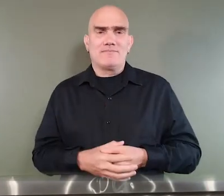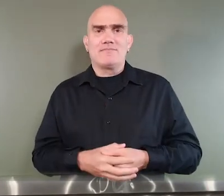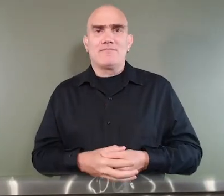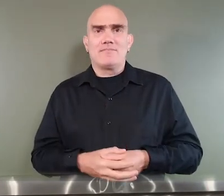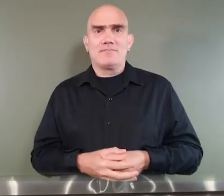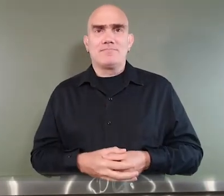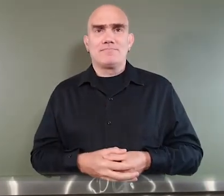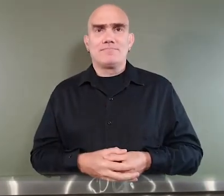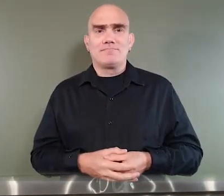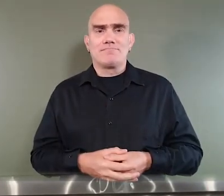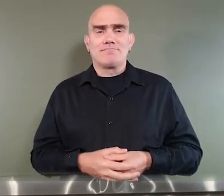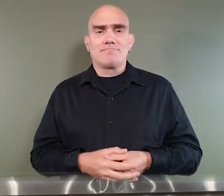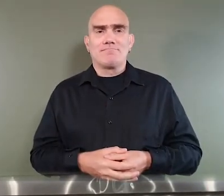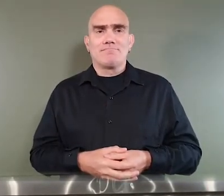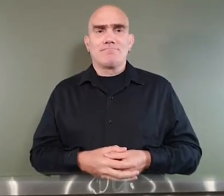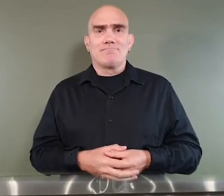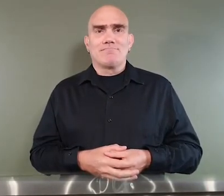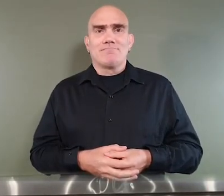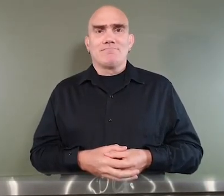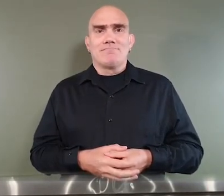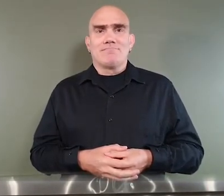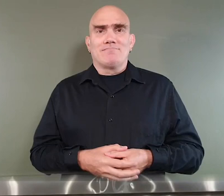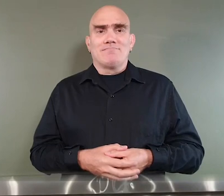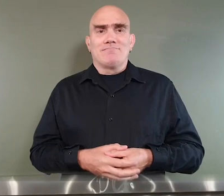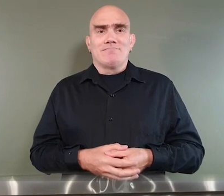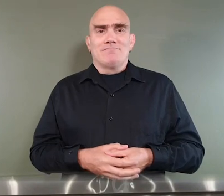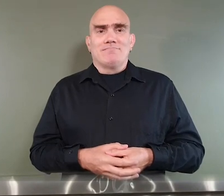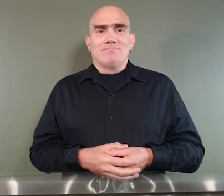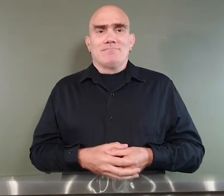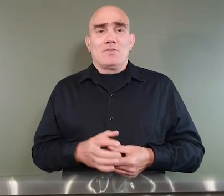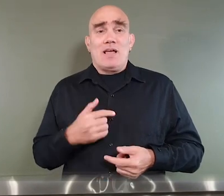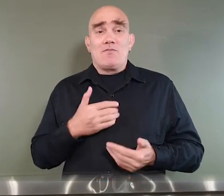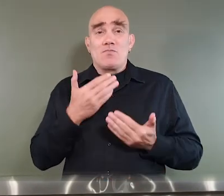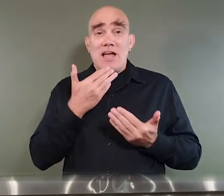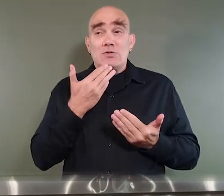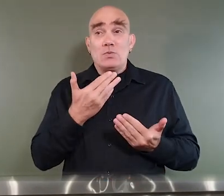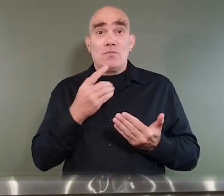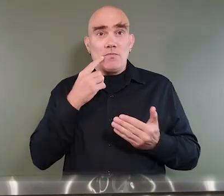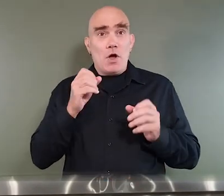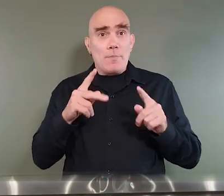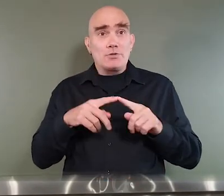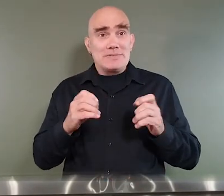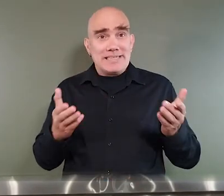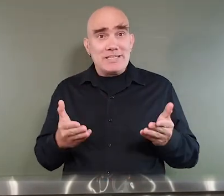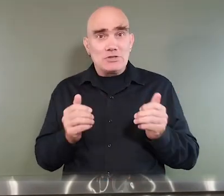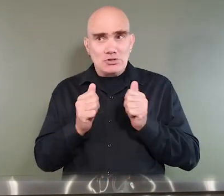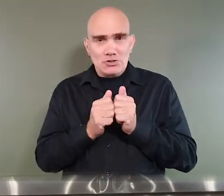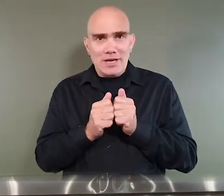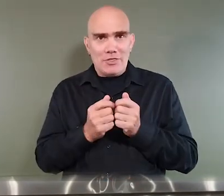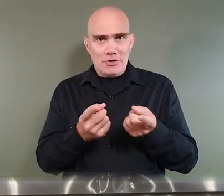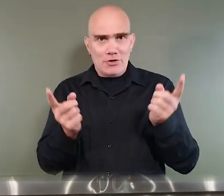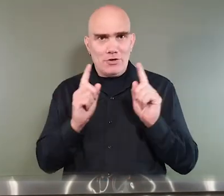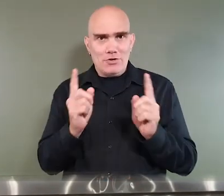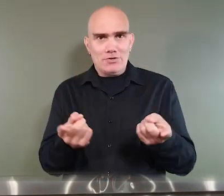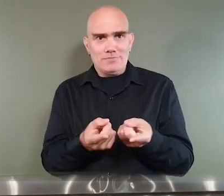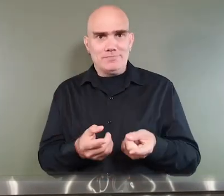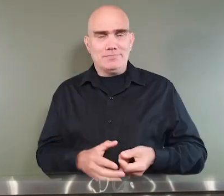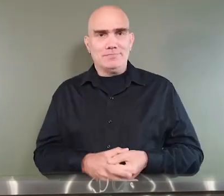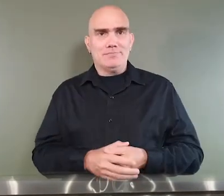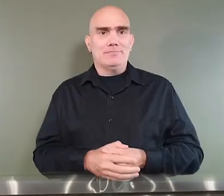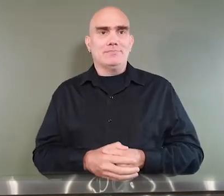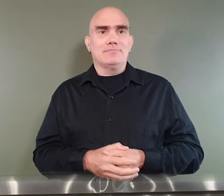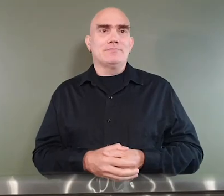We have gratitude for our own bodies, and then we have gratitude for the opportunity to be here